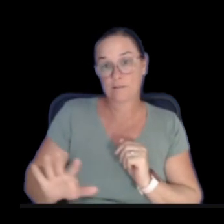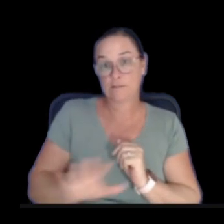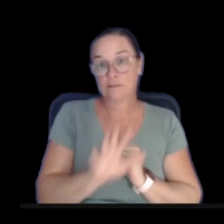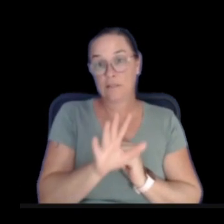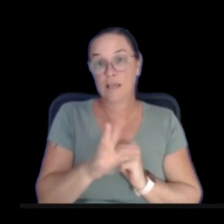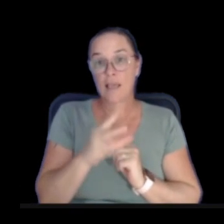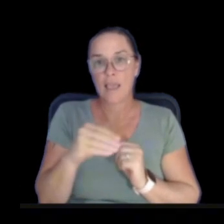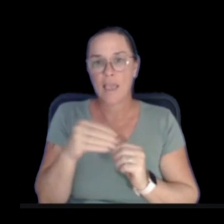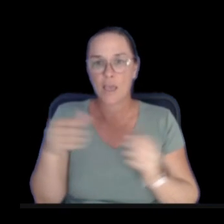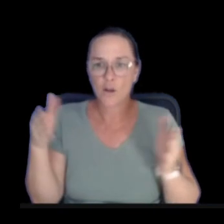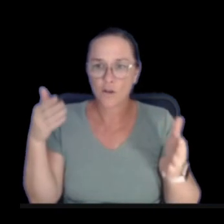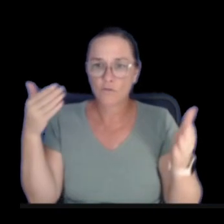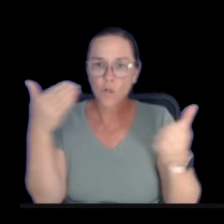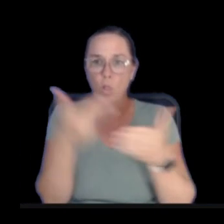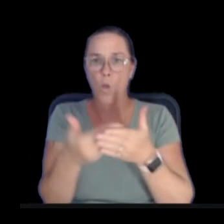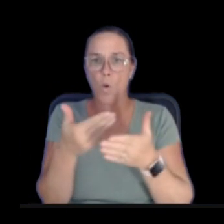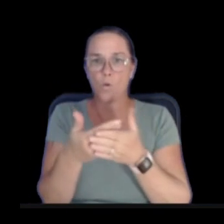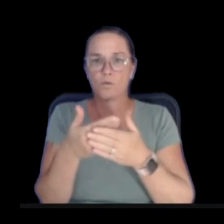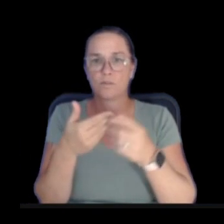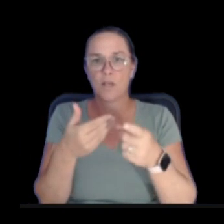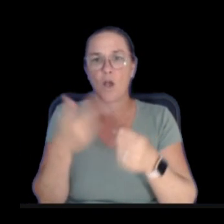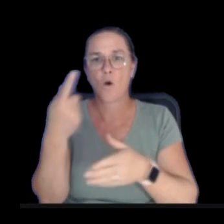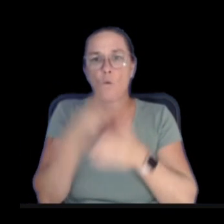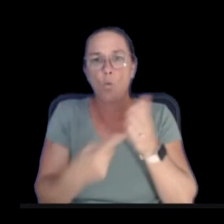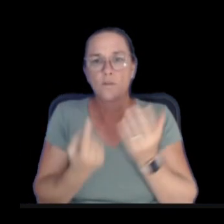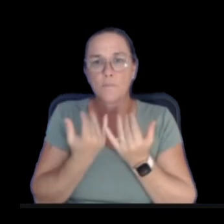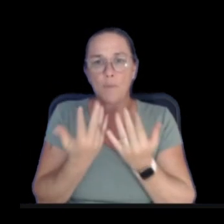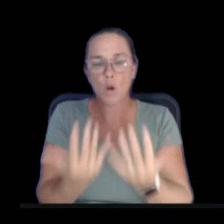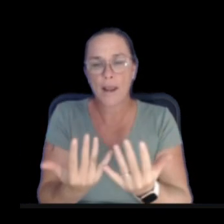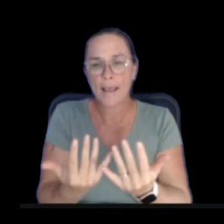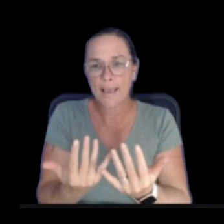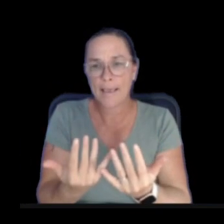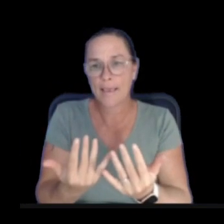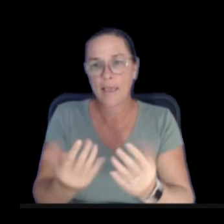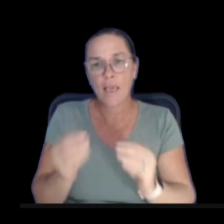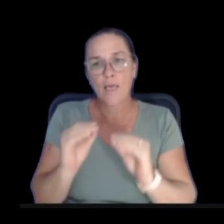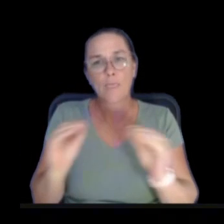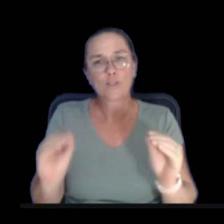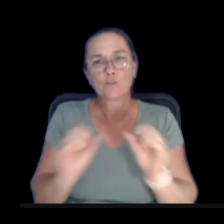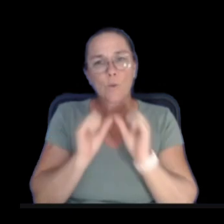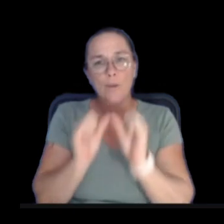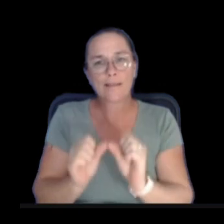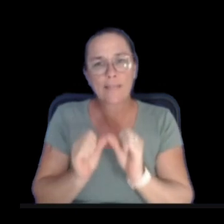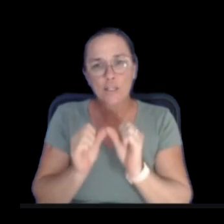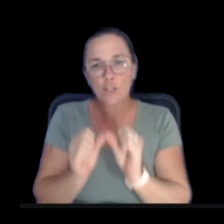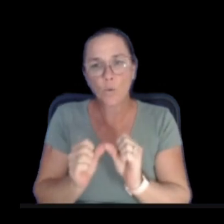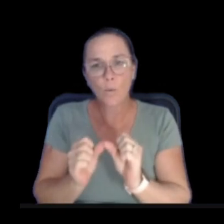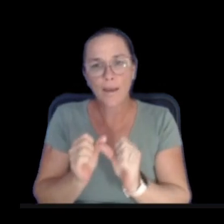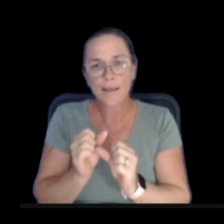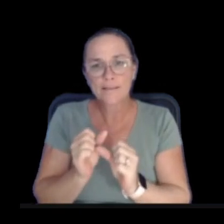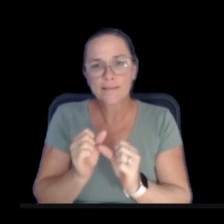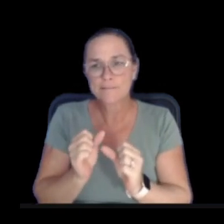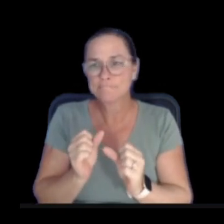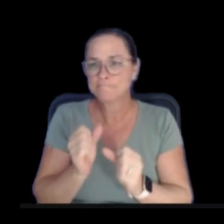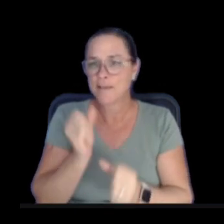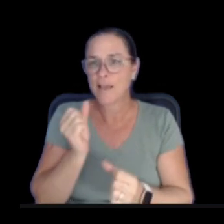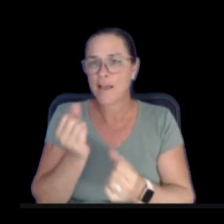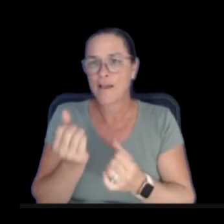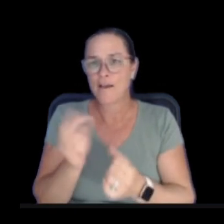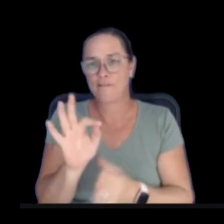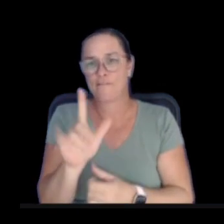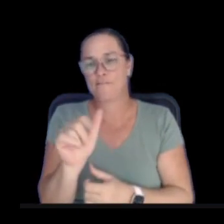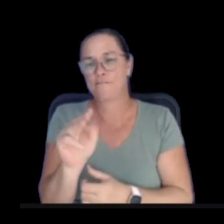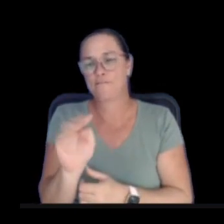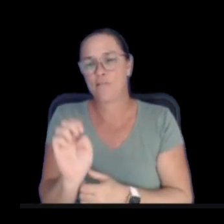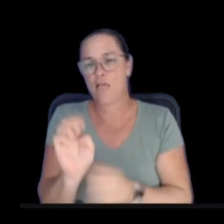is showing what's actually burning in there. There's no continuous flame wall, but there is underbrush